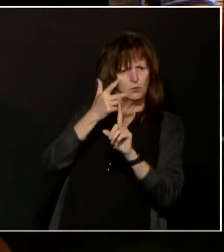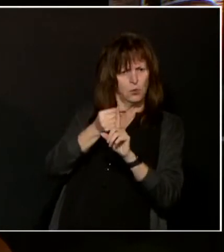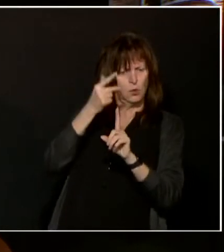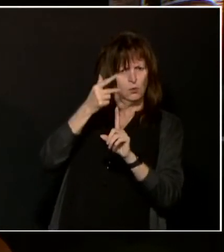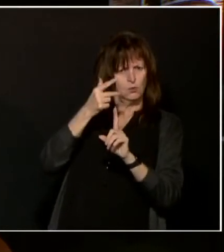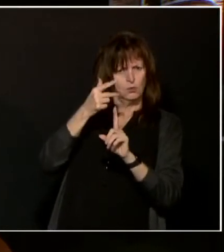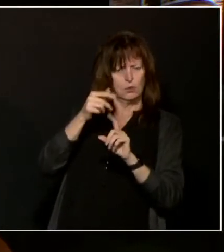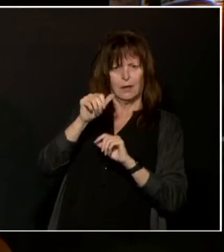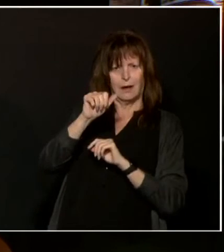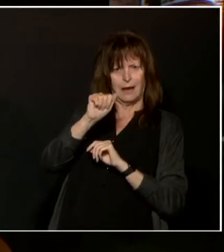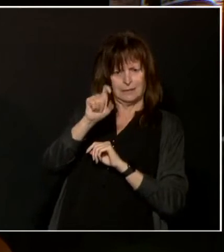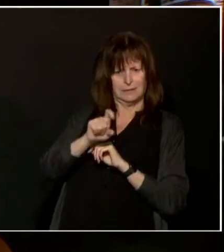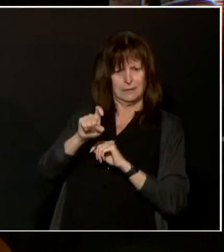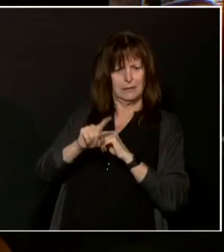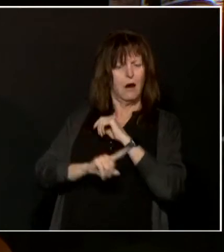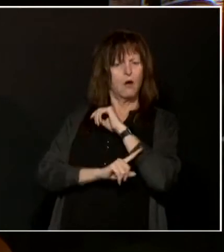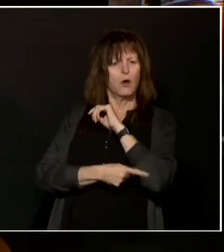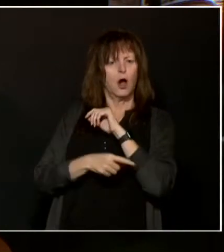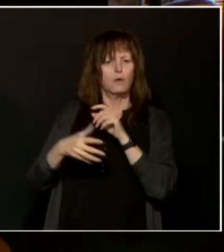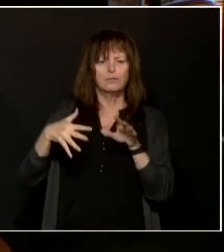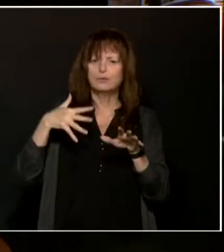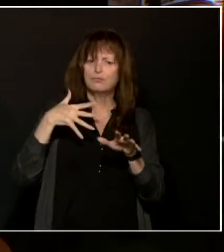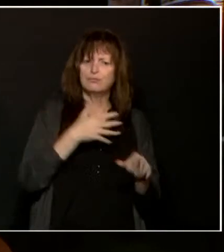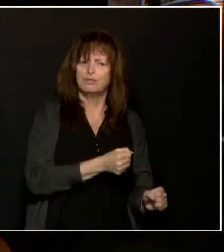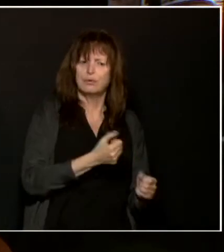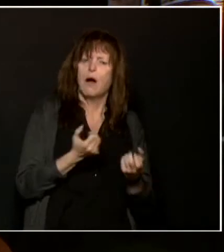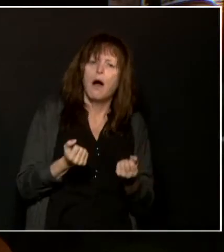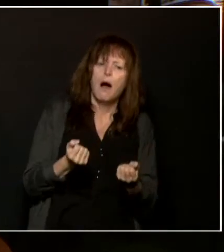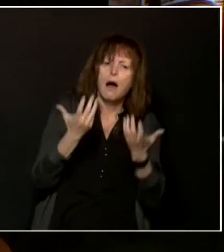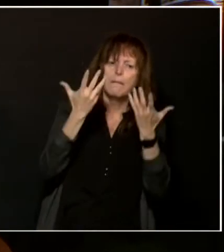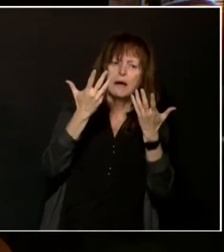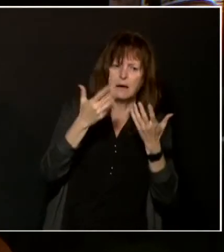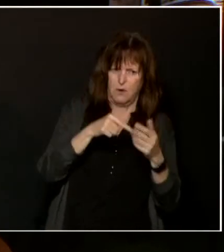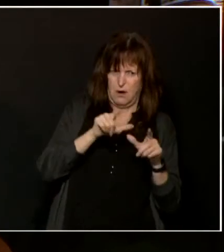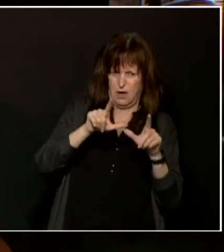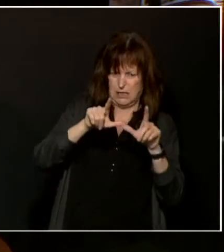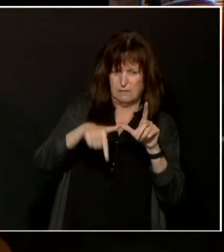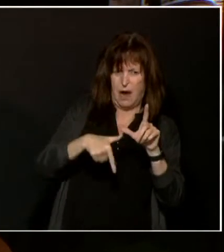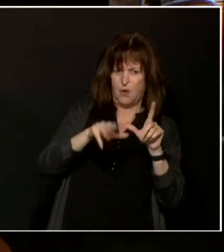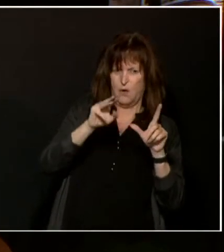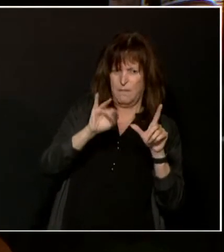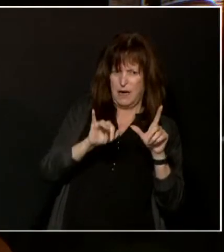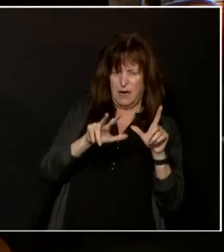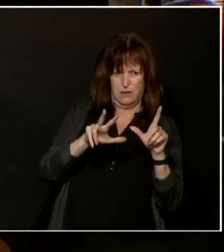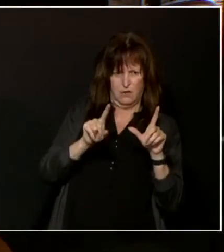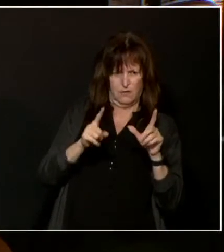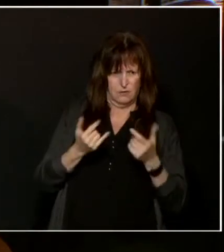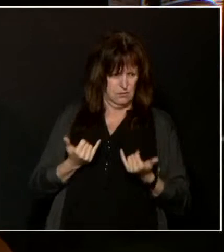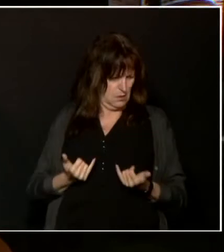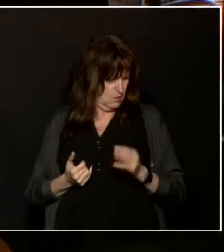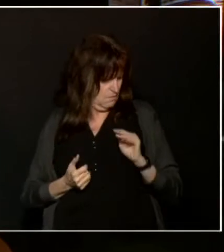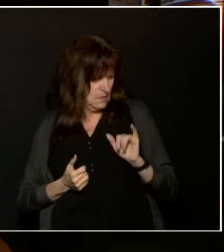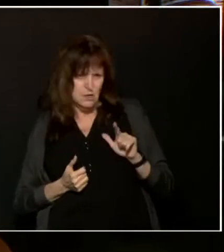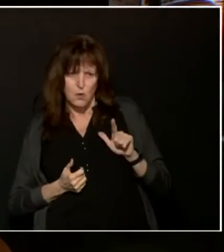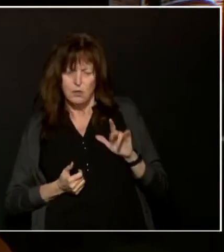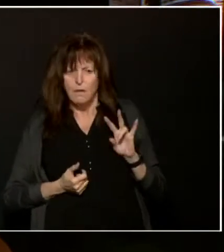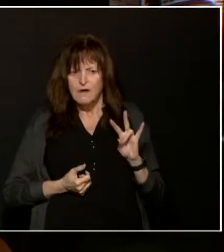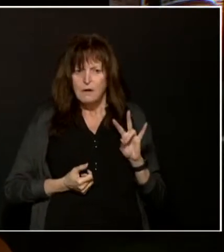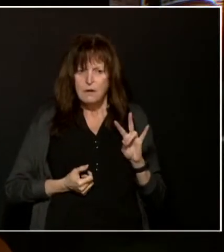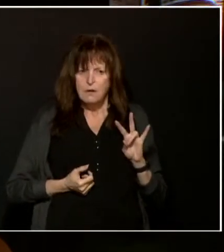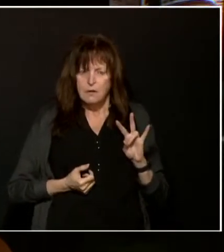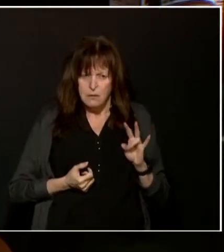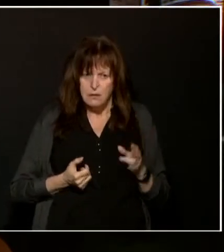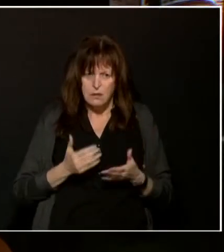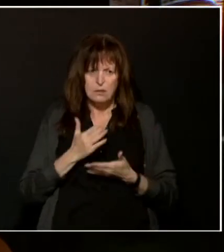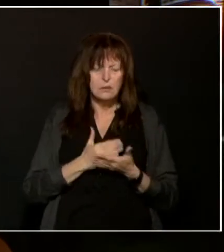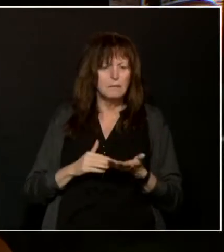Because if the expiry date is May 31st, it's May 27th right now. Some of these pharmacies have not yet